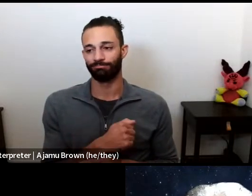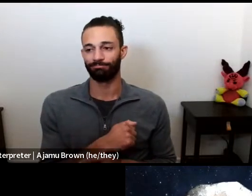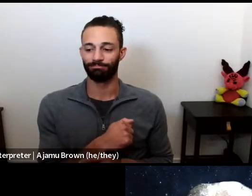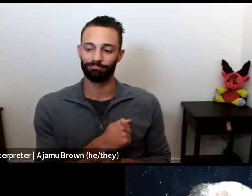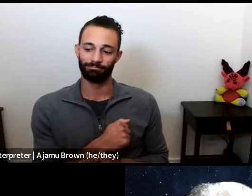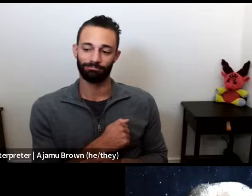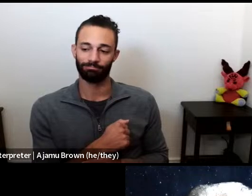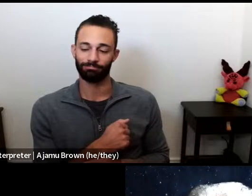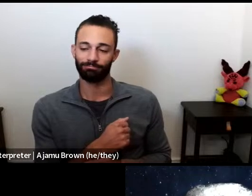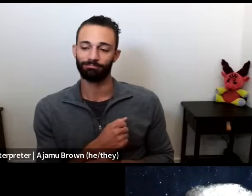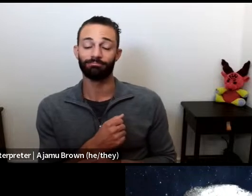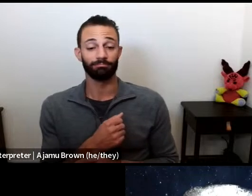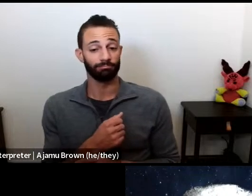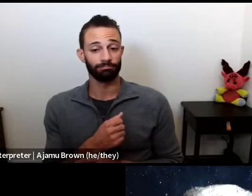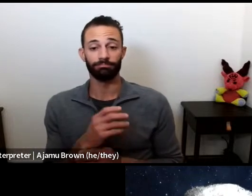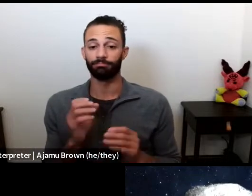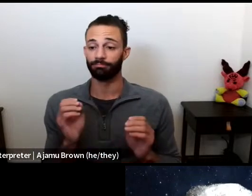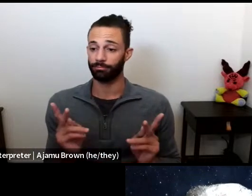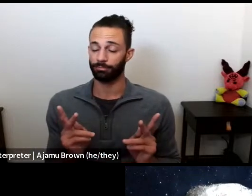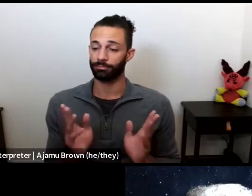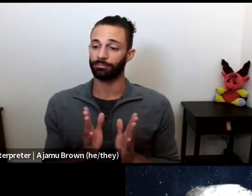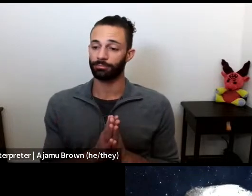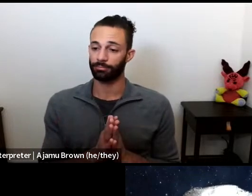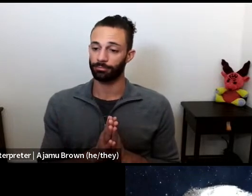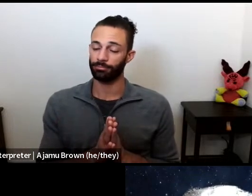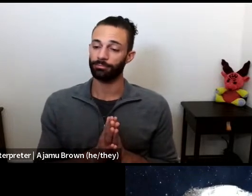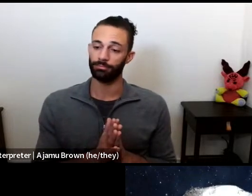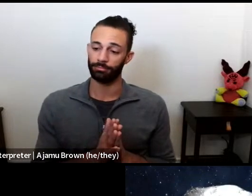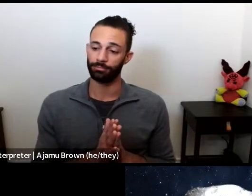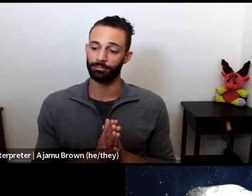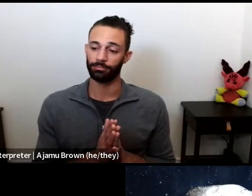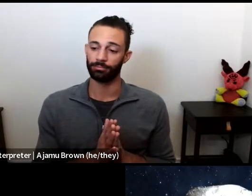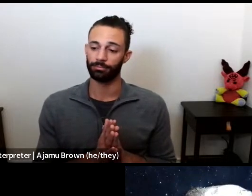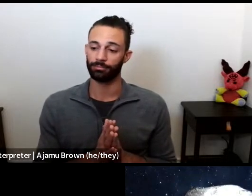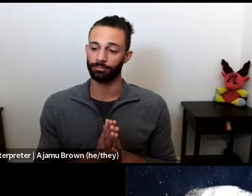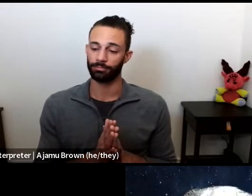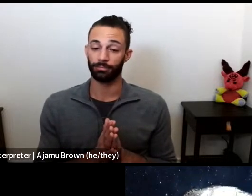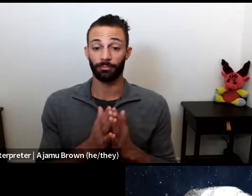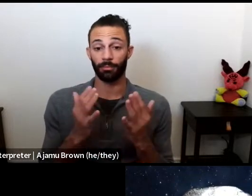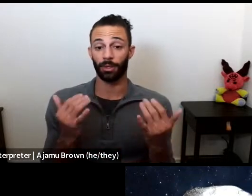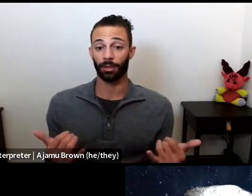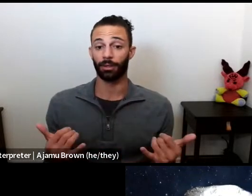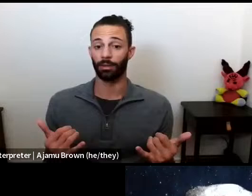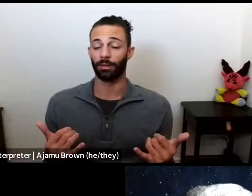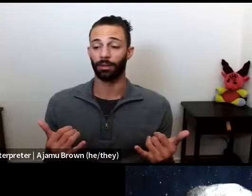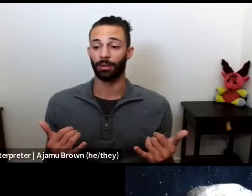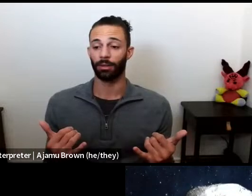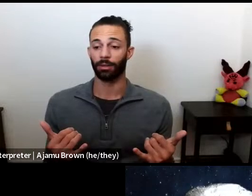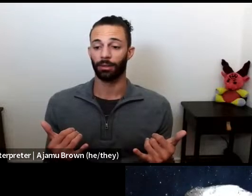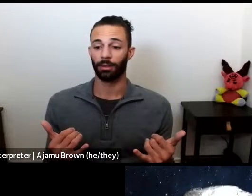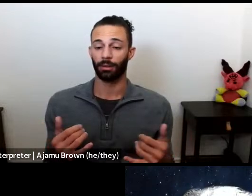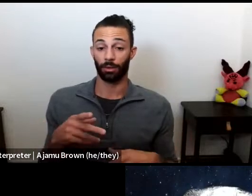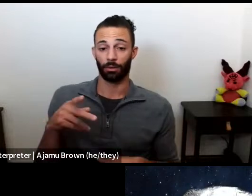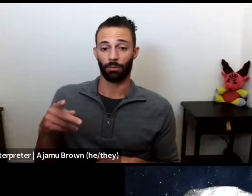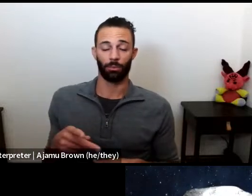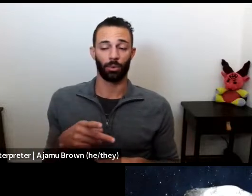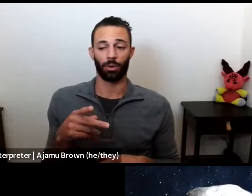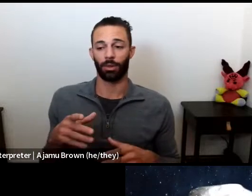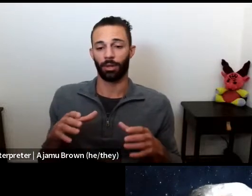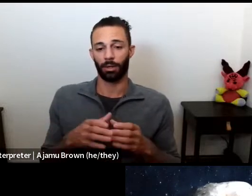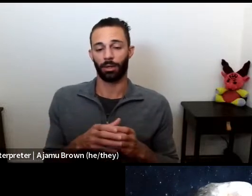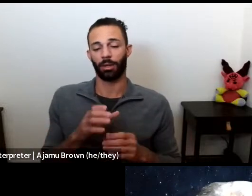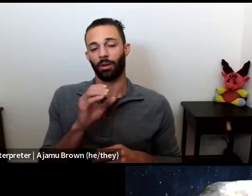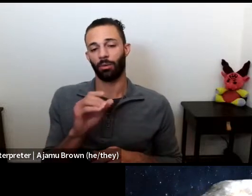No, okay, cool. Just a stick. So this one is Portland Collective Tarot,